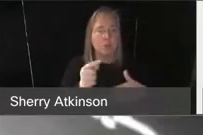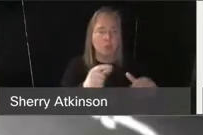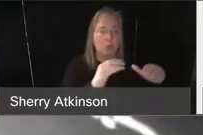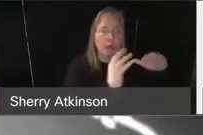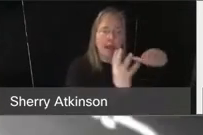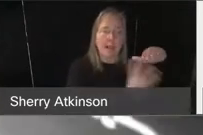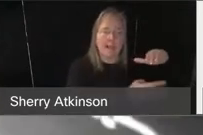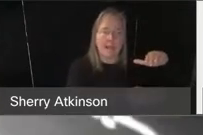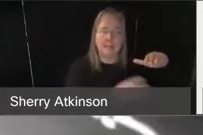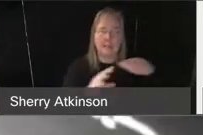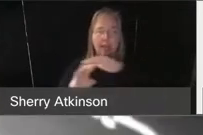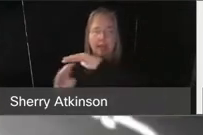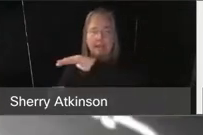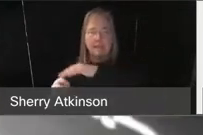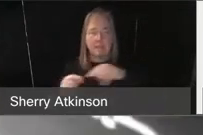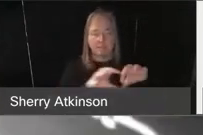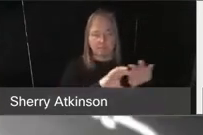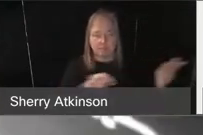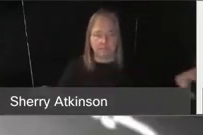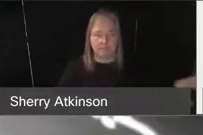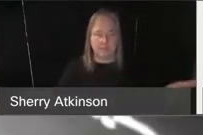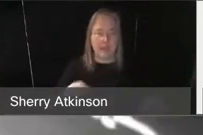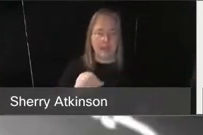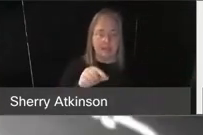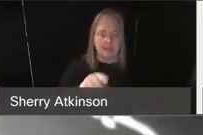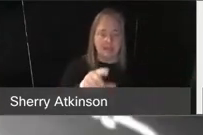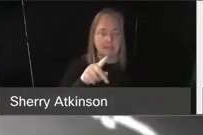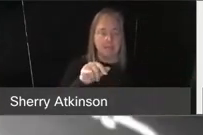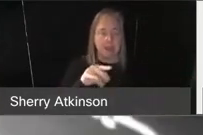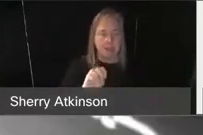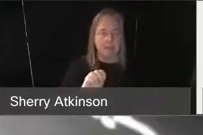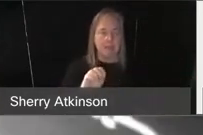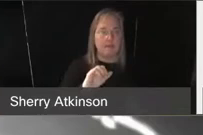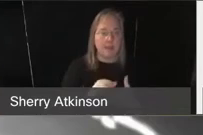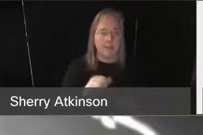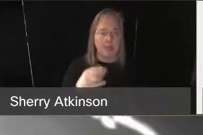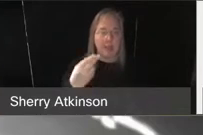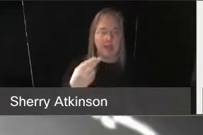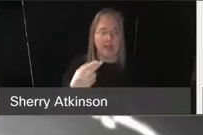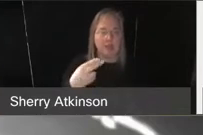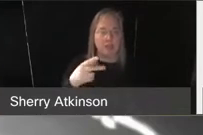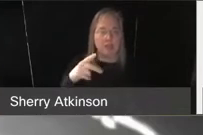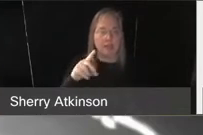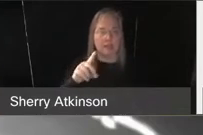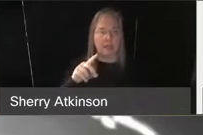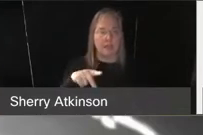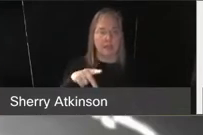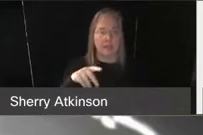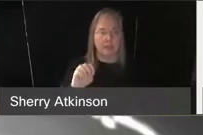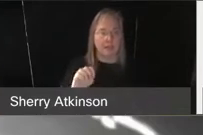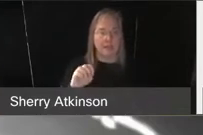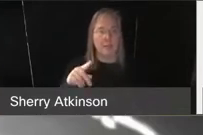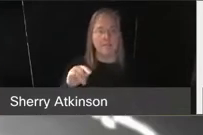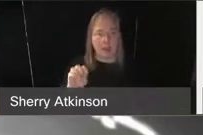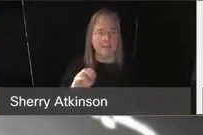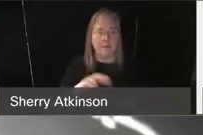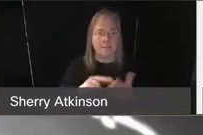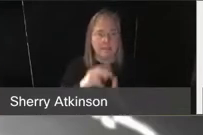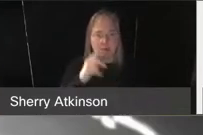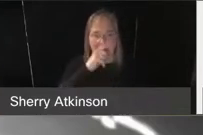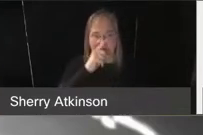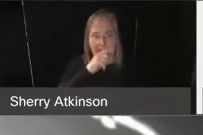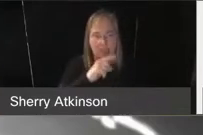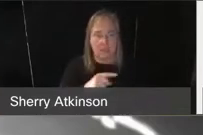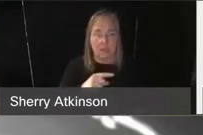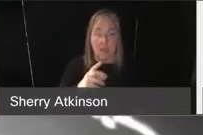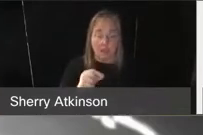And this pipe should really leak. It's a HDPE pipe, a plastic pipe. And as you can see, the pipe should